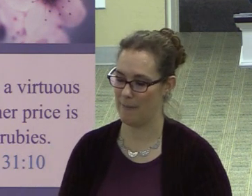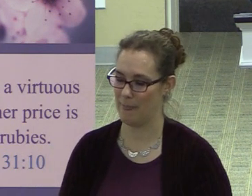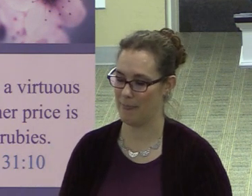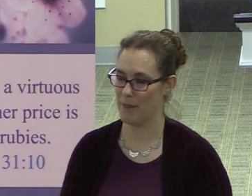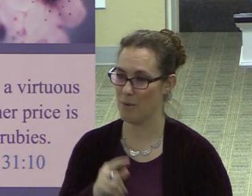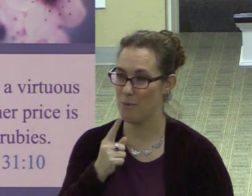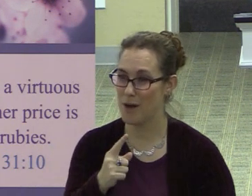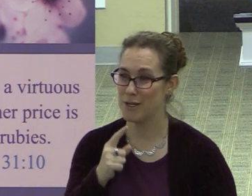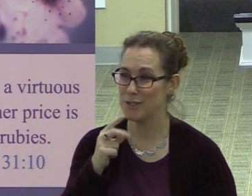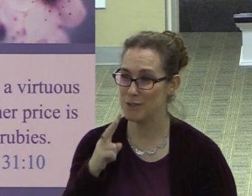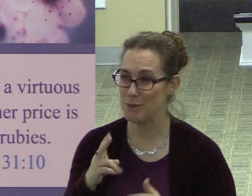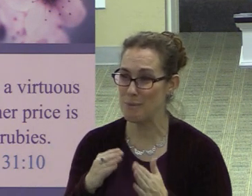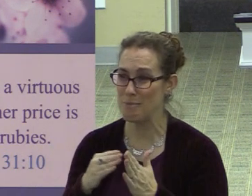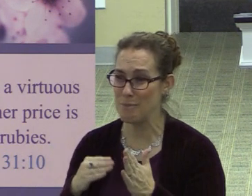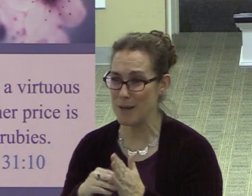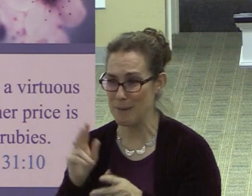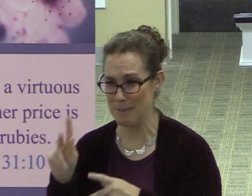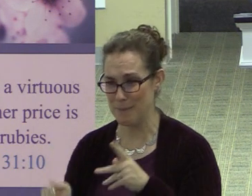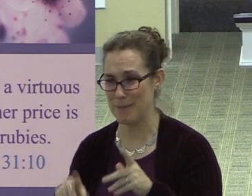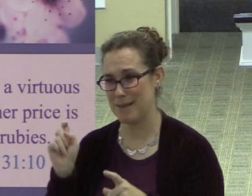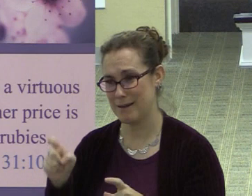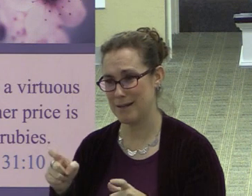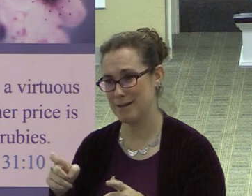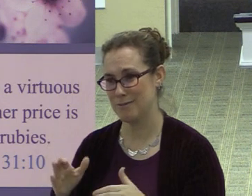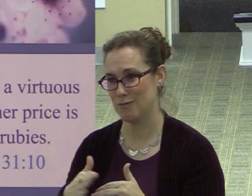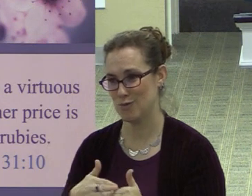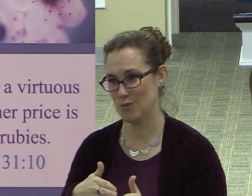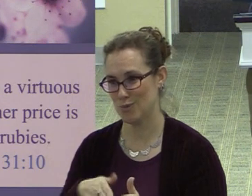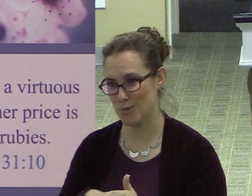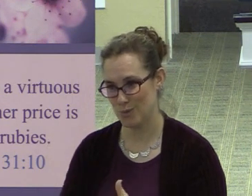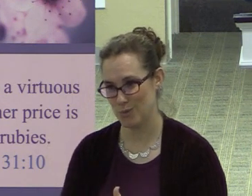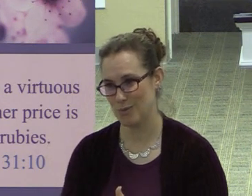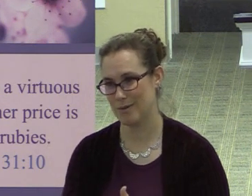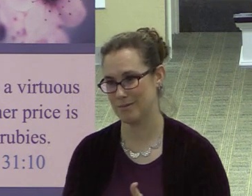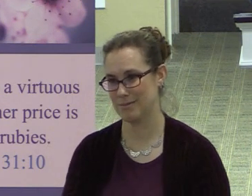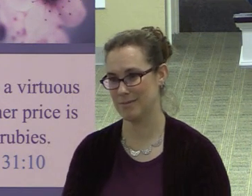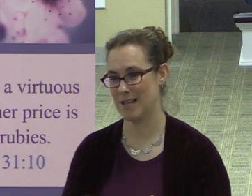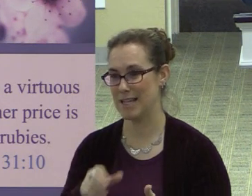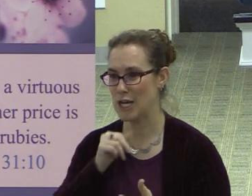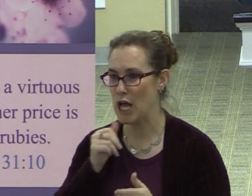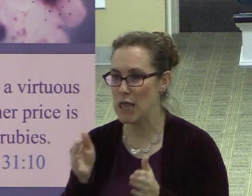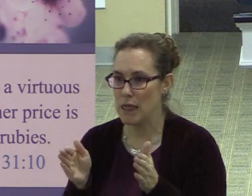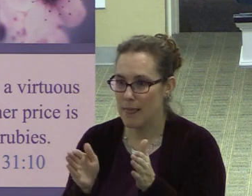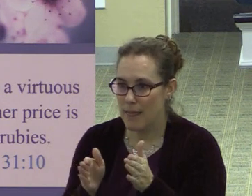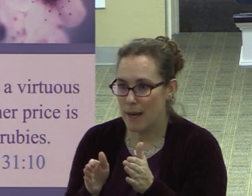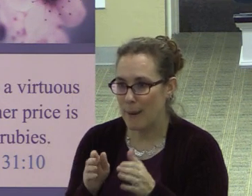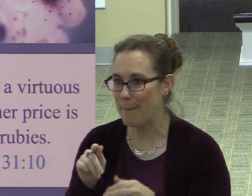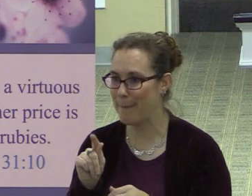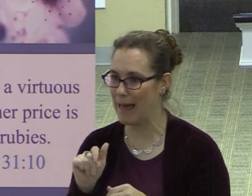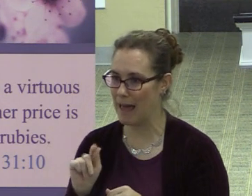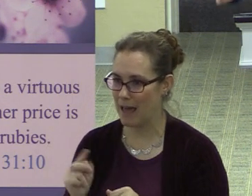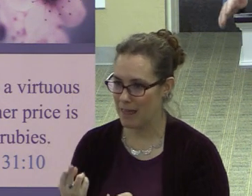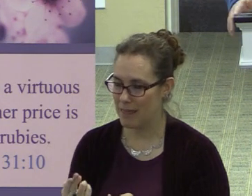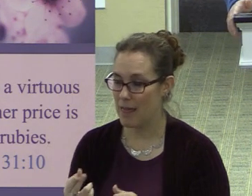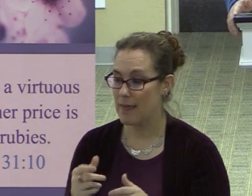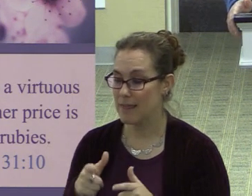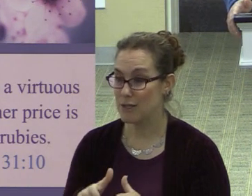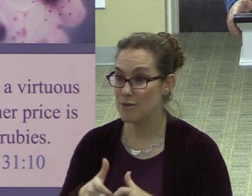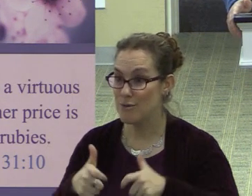There's 1 to 2 million people that need to cross. This just isn't a little path. This is